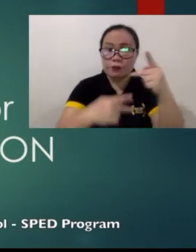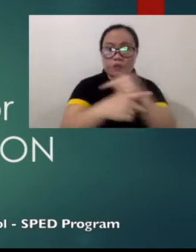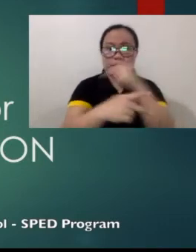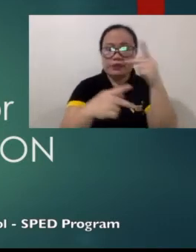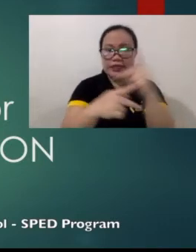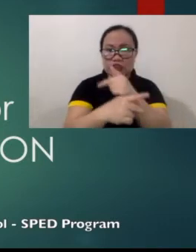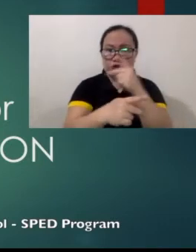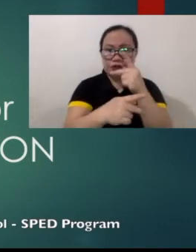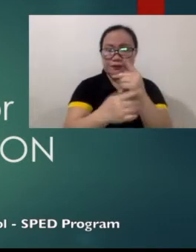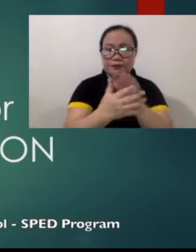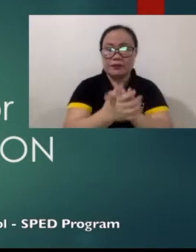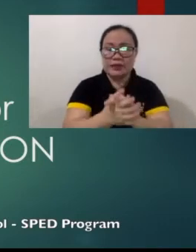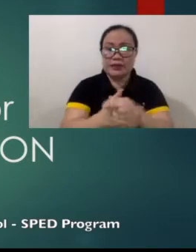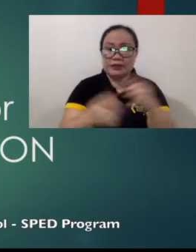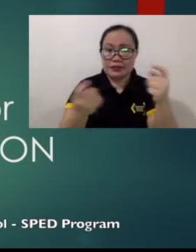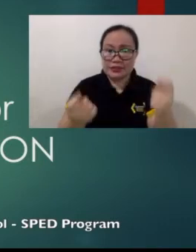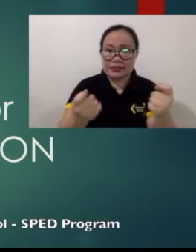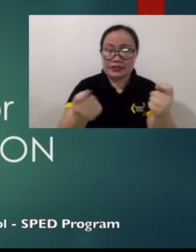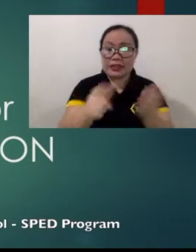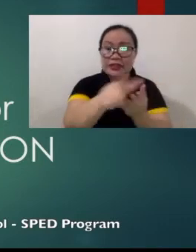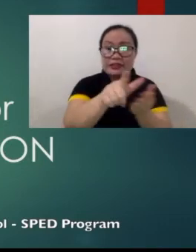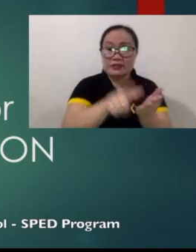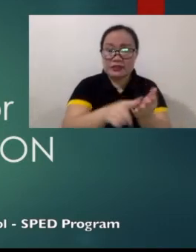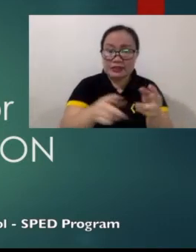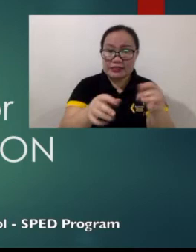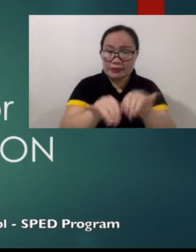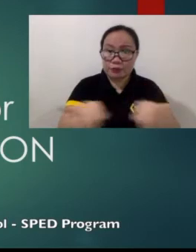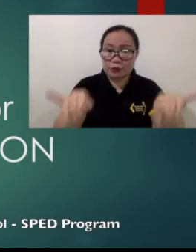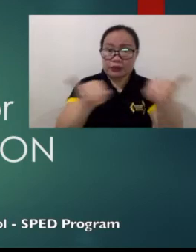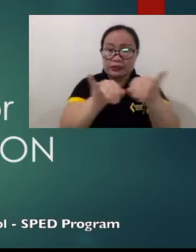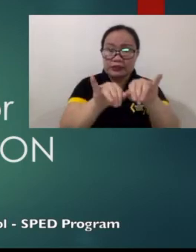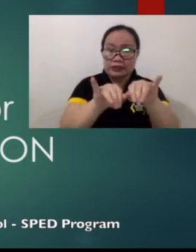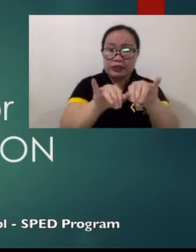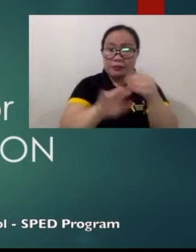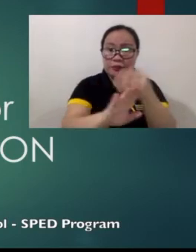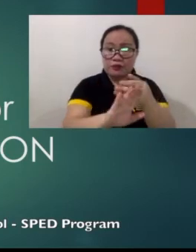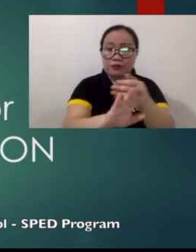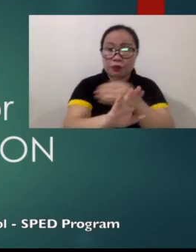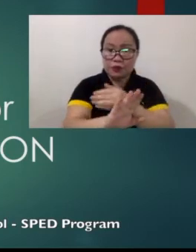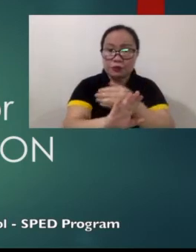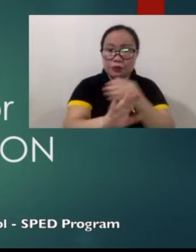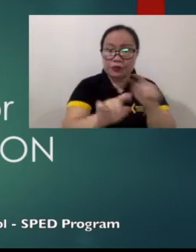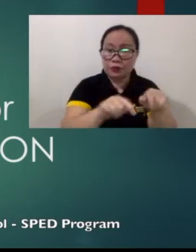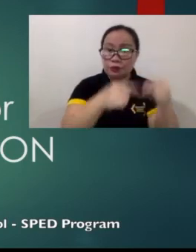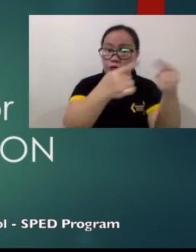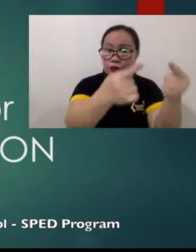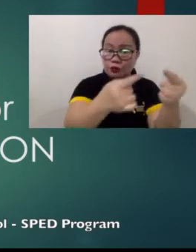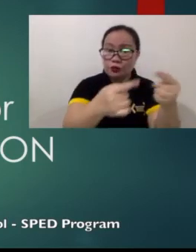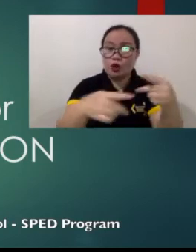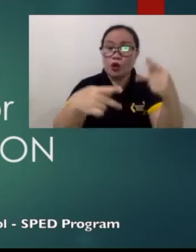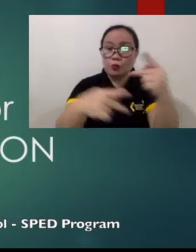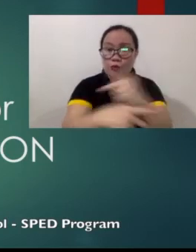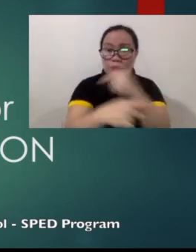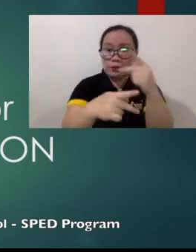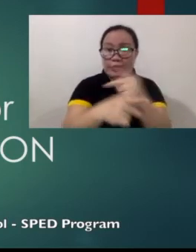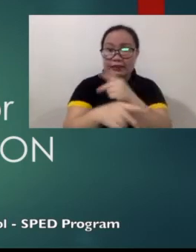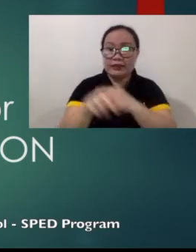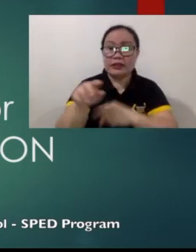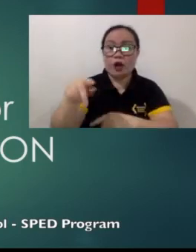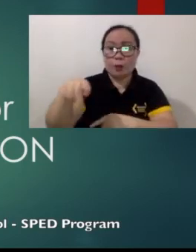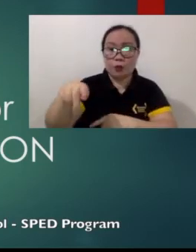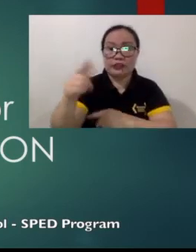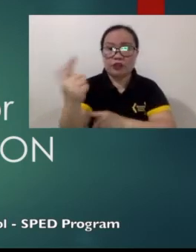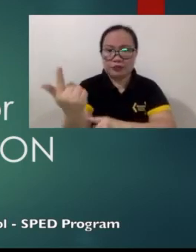for multiplication. This lesson is important before we go to